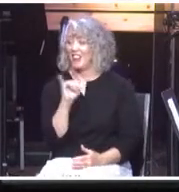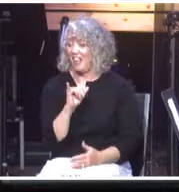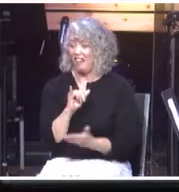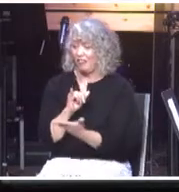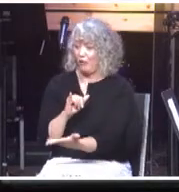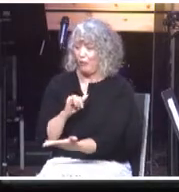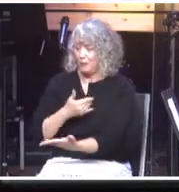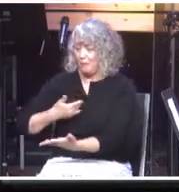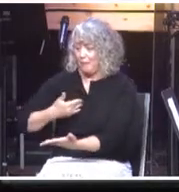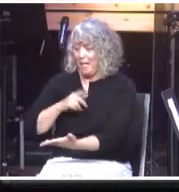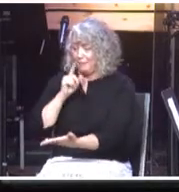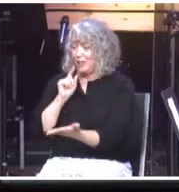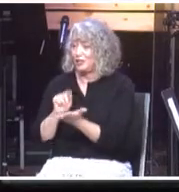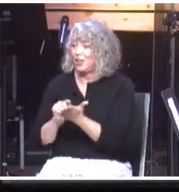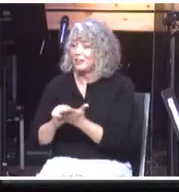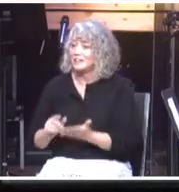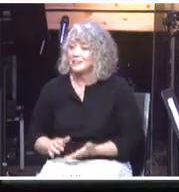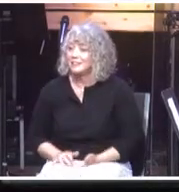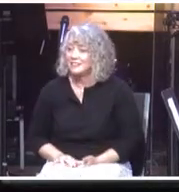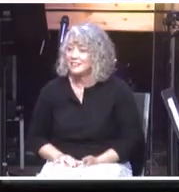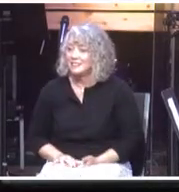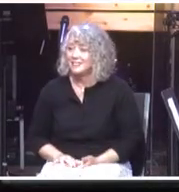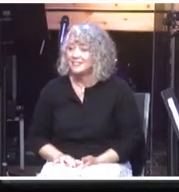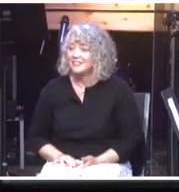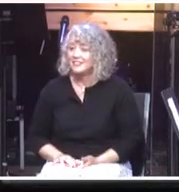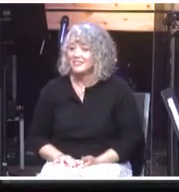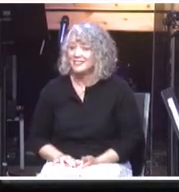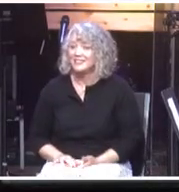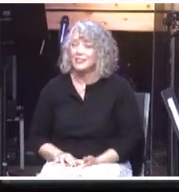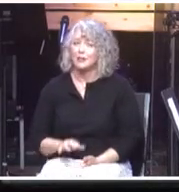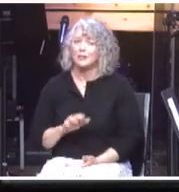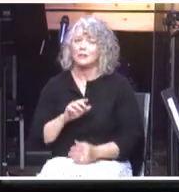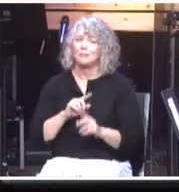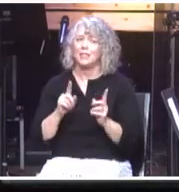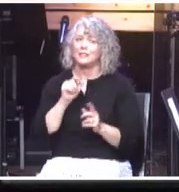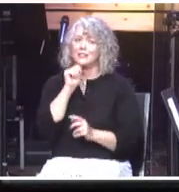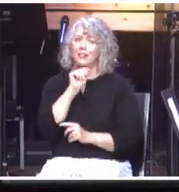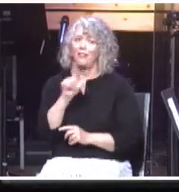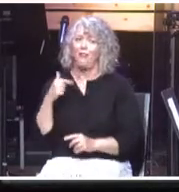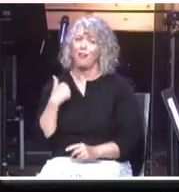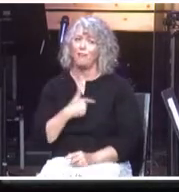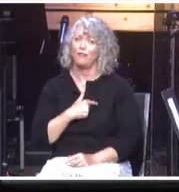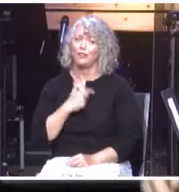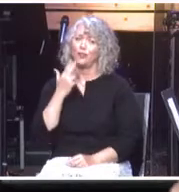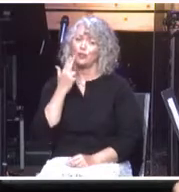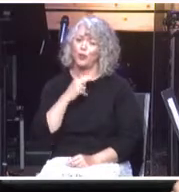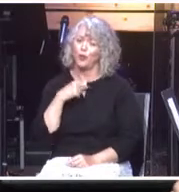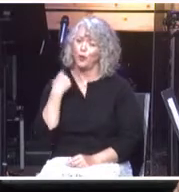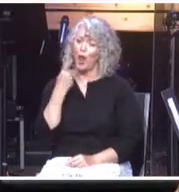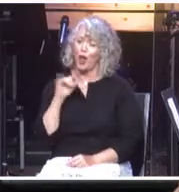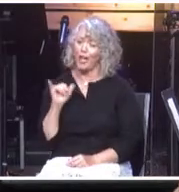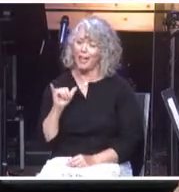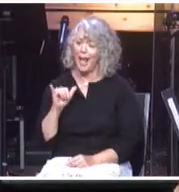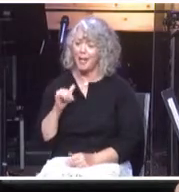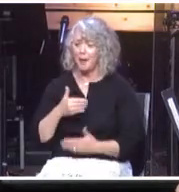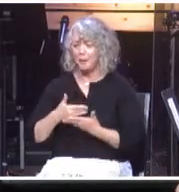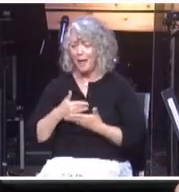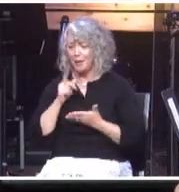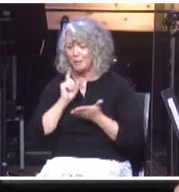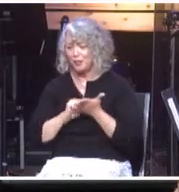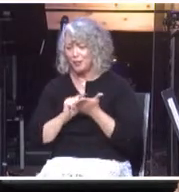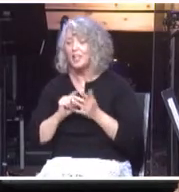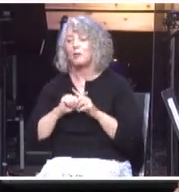chicks. Not all of us are as cute as a baby chick, but all of us are ultimately as